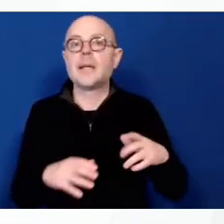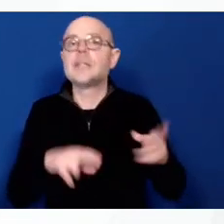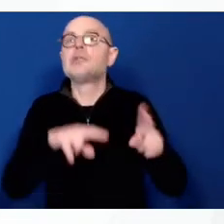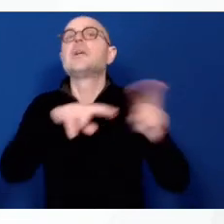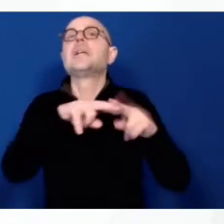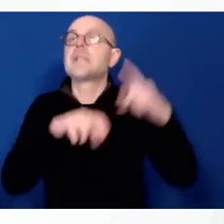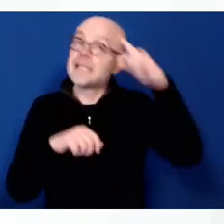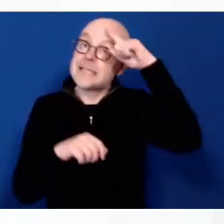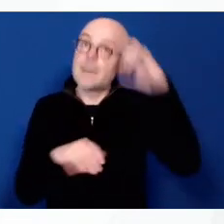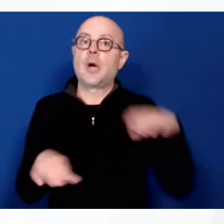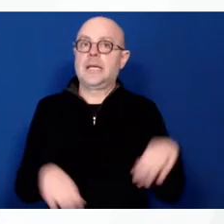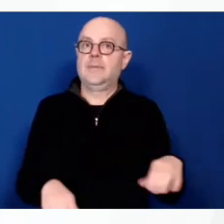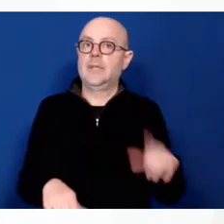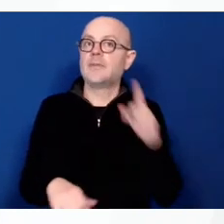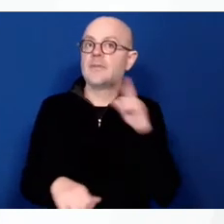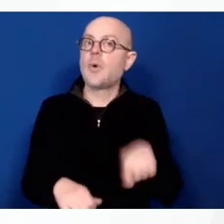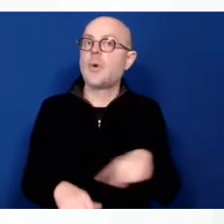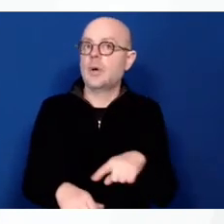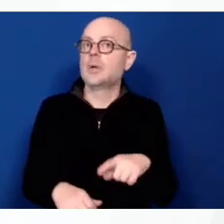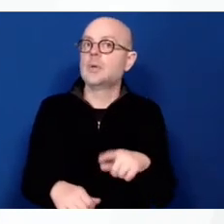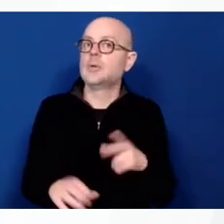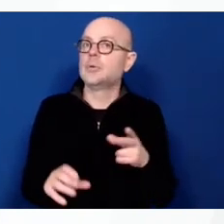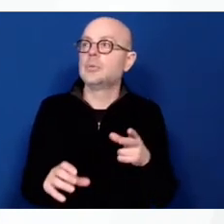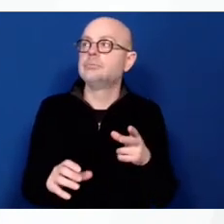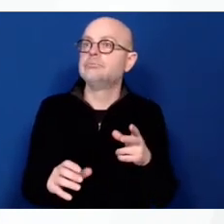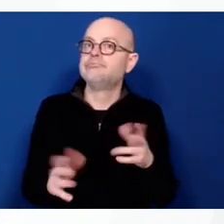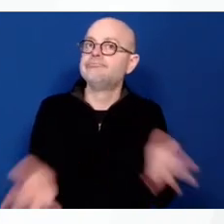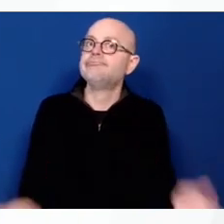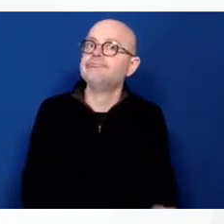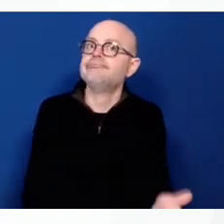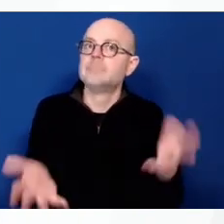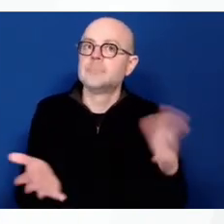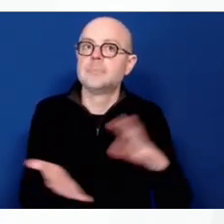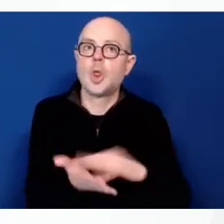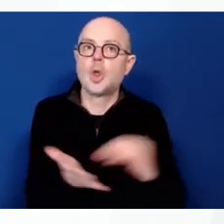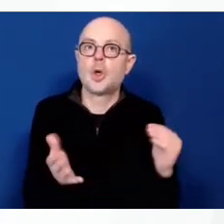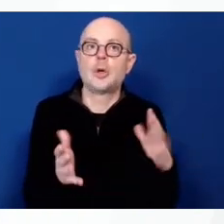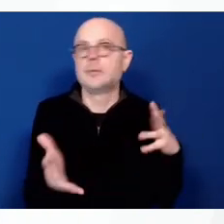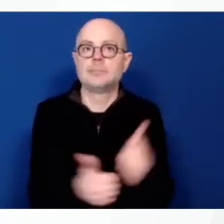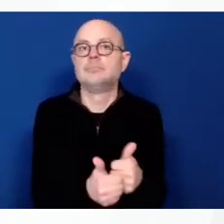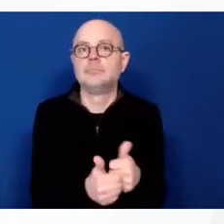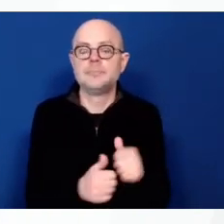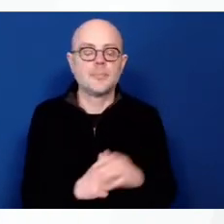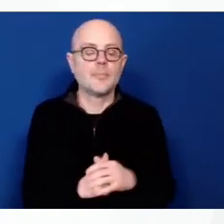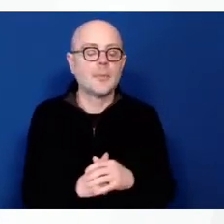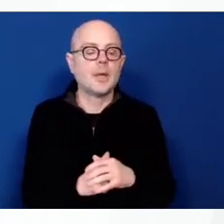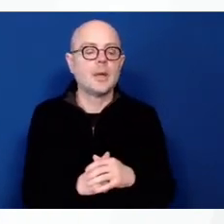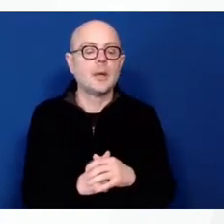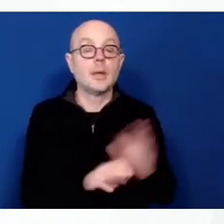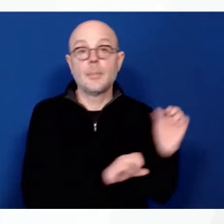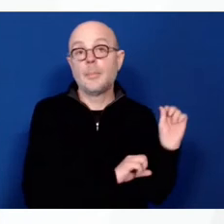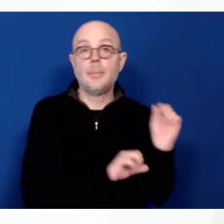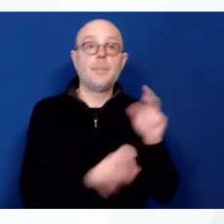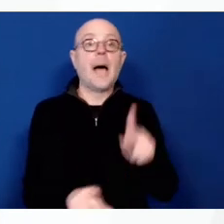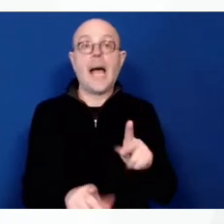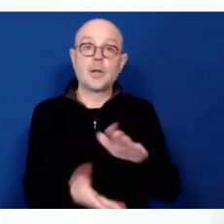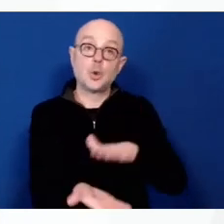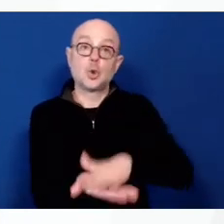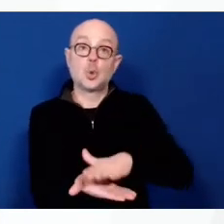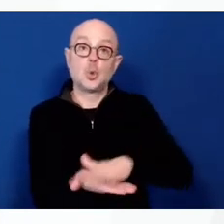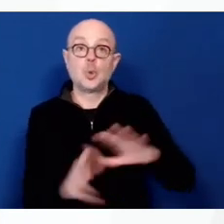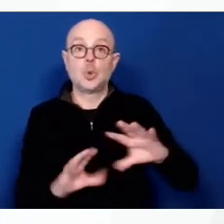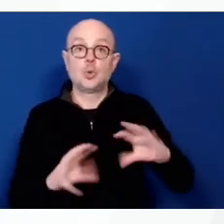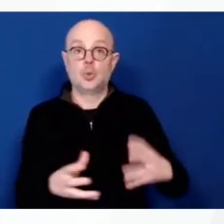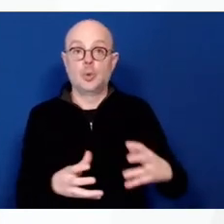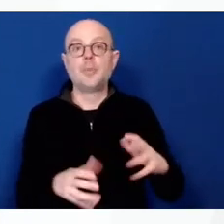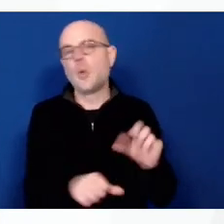academic support and informal learning and so forth. The back-to-school group, working group that